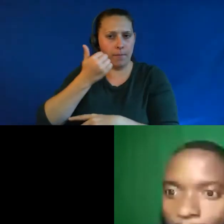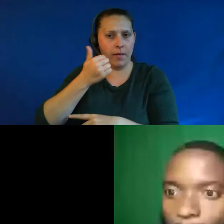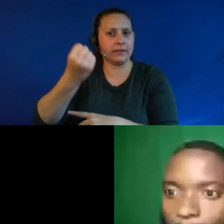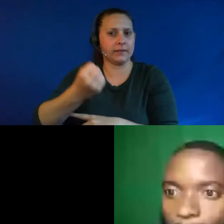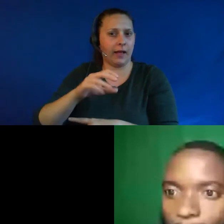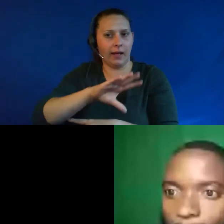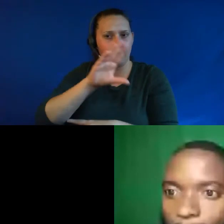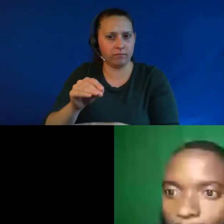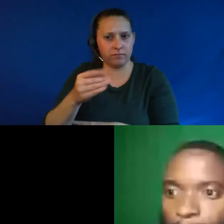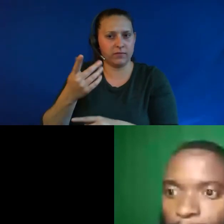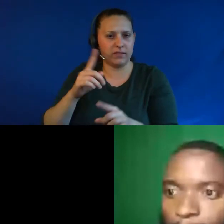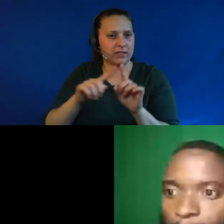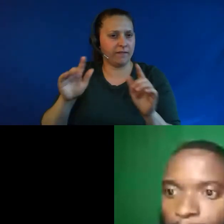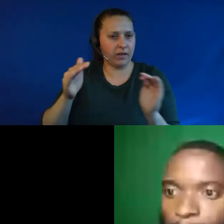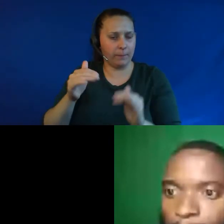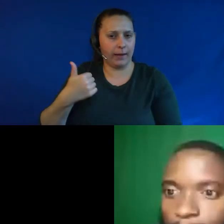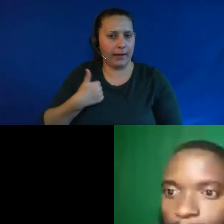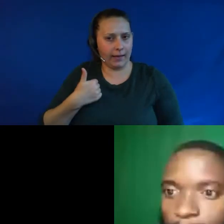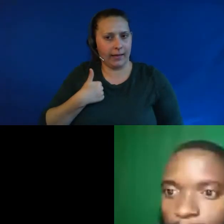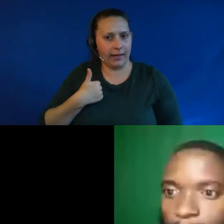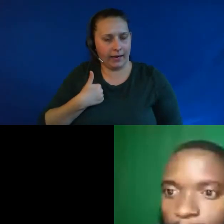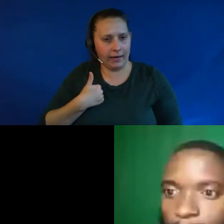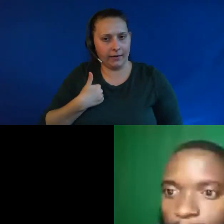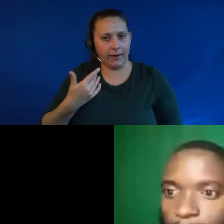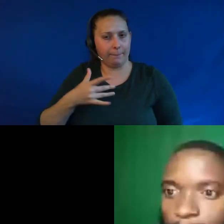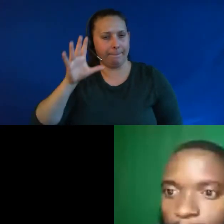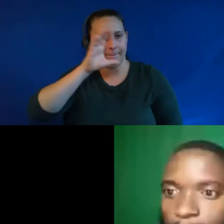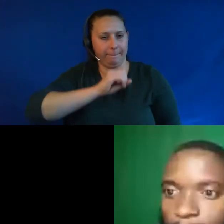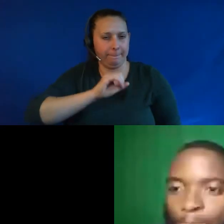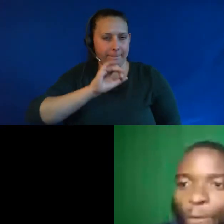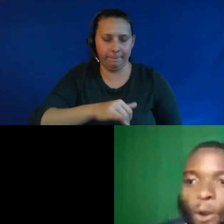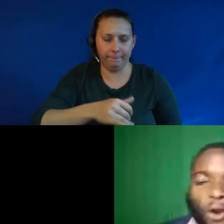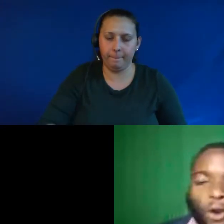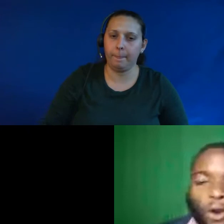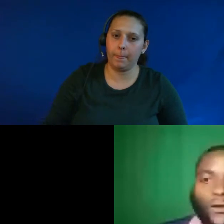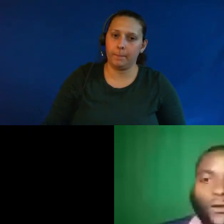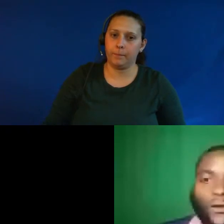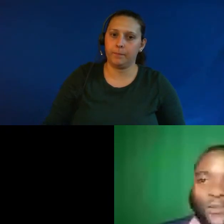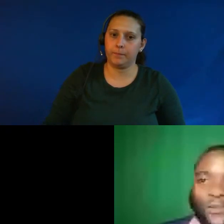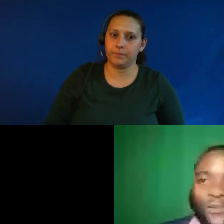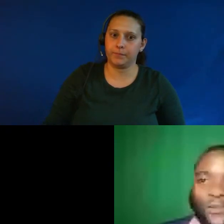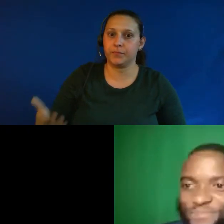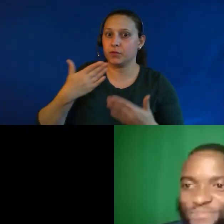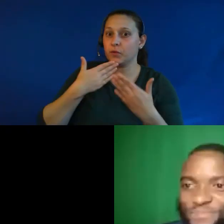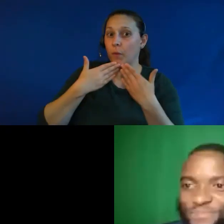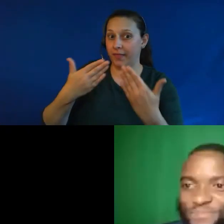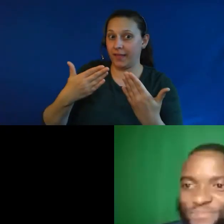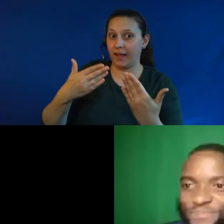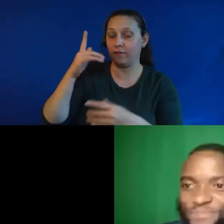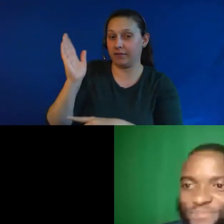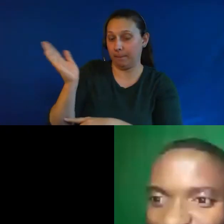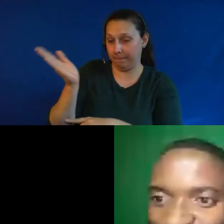Africa, and what's the difference versus Canada? So thank you so much for pitching.